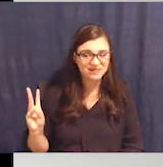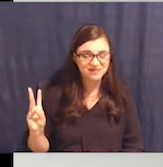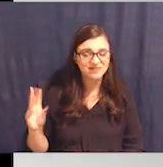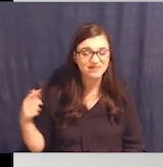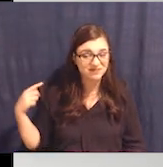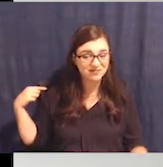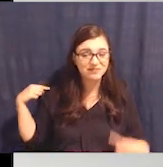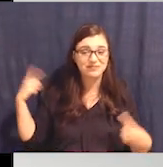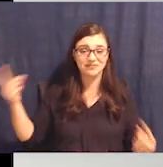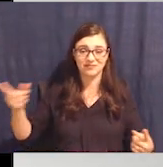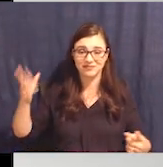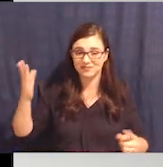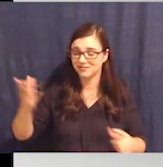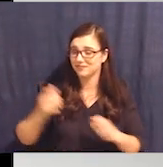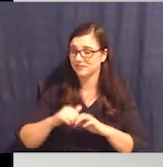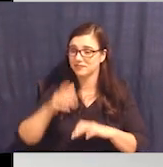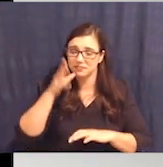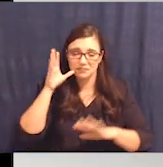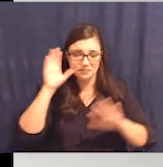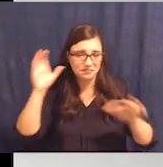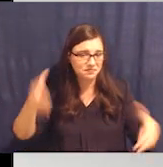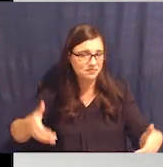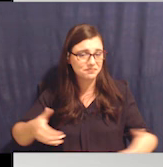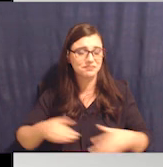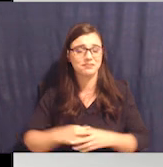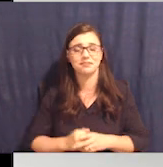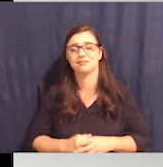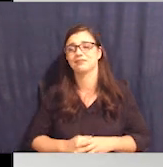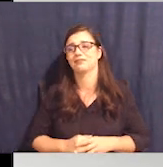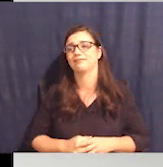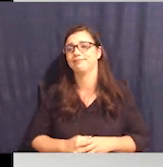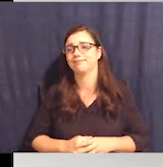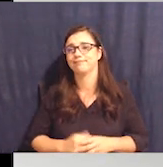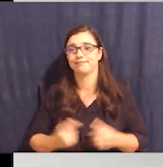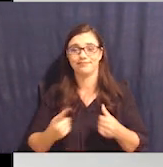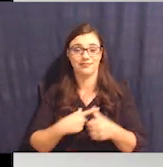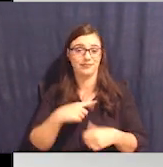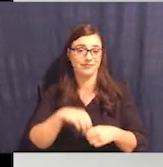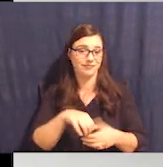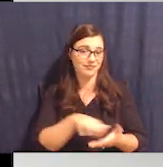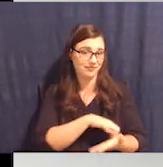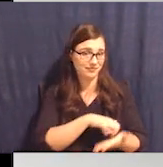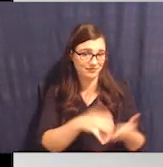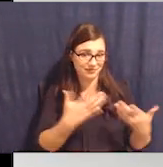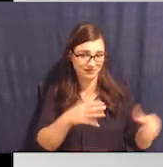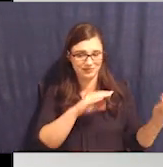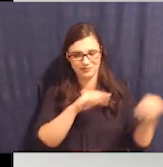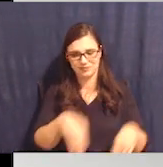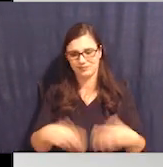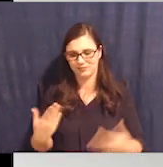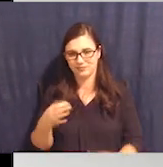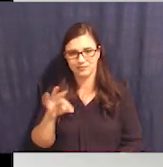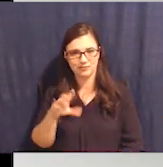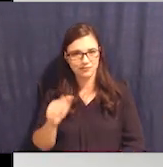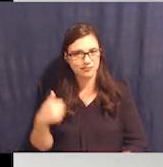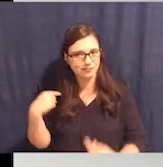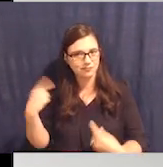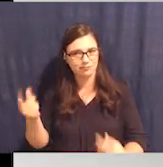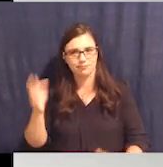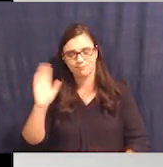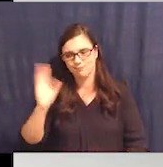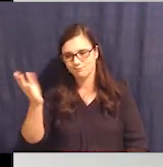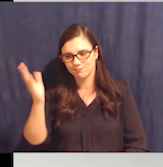1996. And since then, I've been speaking to parent groups and been first in New York and now here in Florida, been